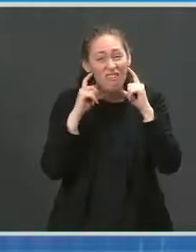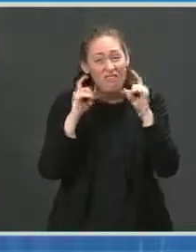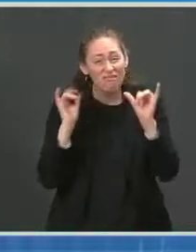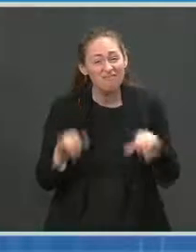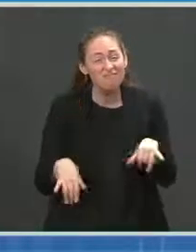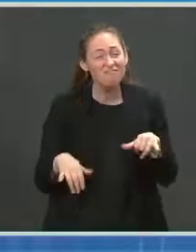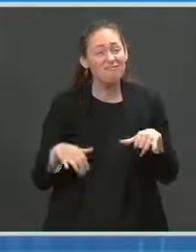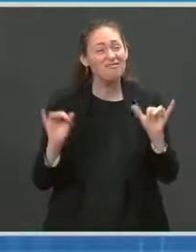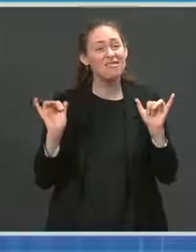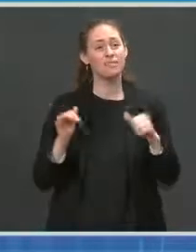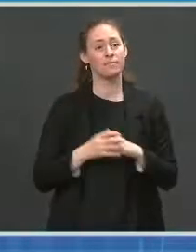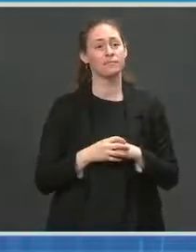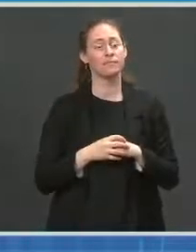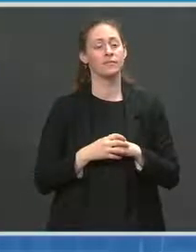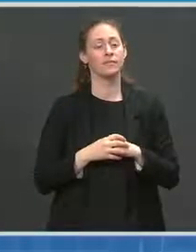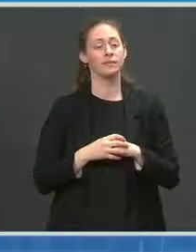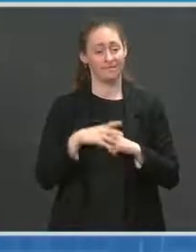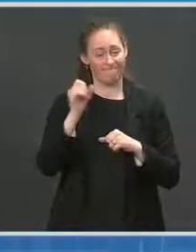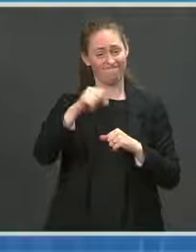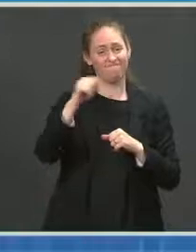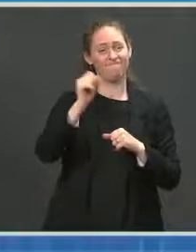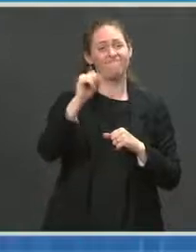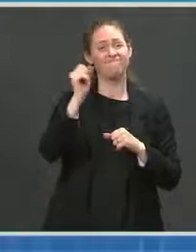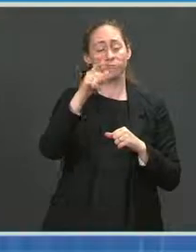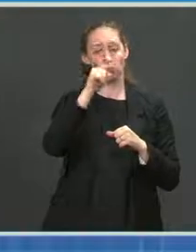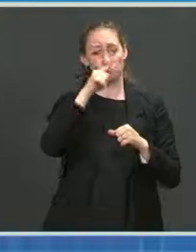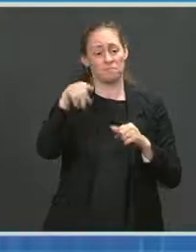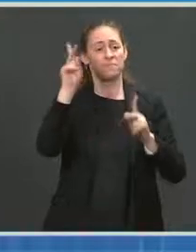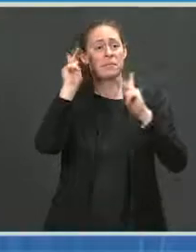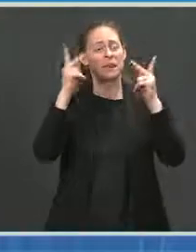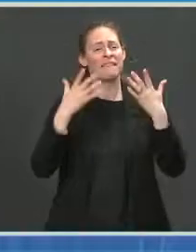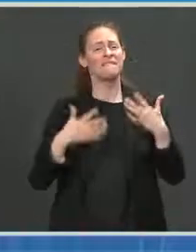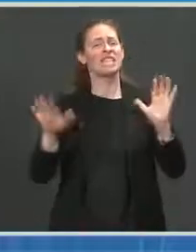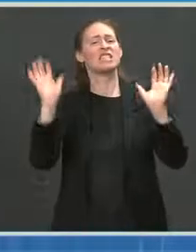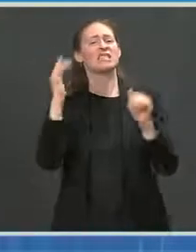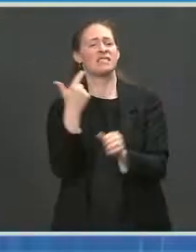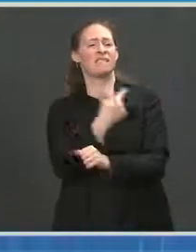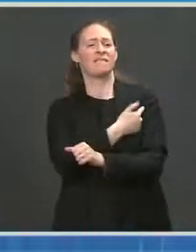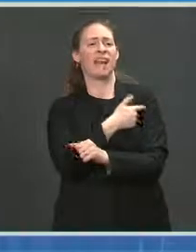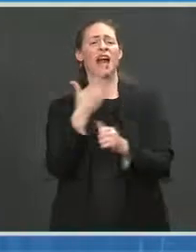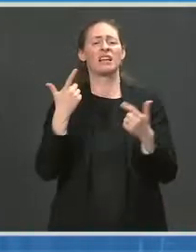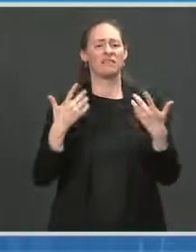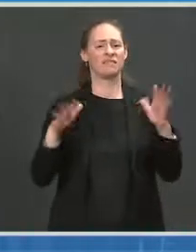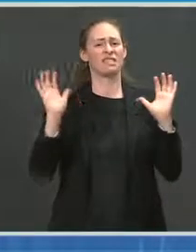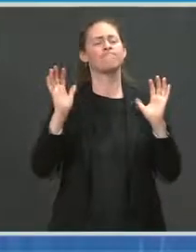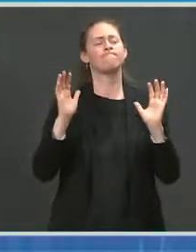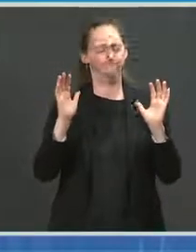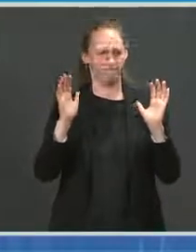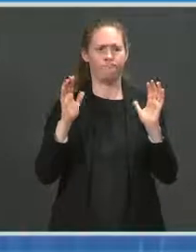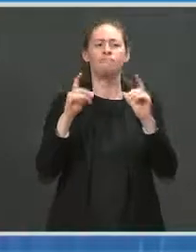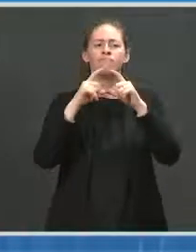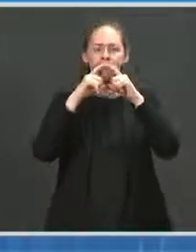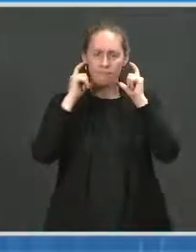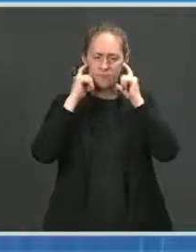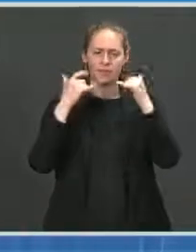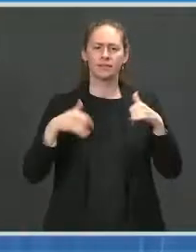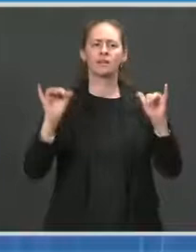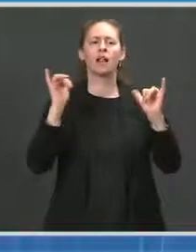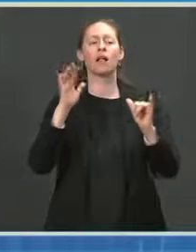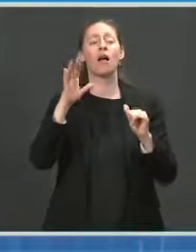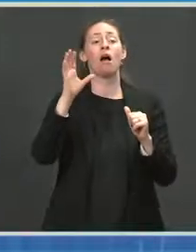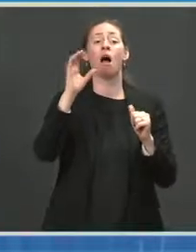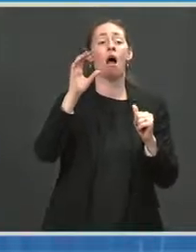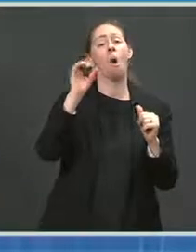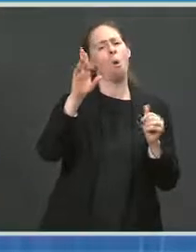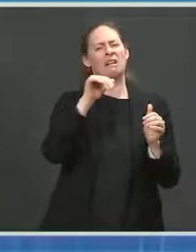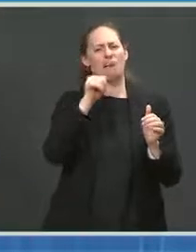for people who are vaccinated, fully vaccinated, to travel, or are you still recommending against it? And it's sort of a general sense of sort of when we can expect to see